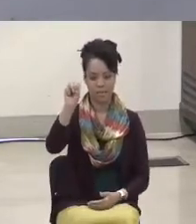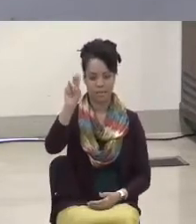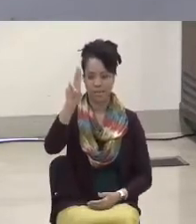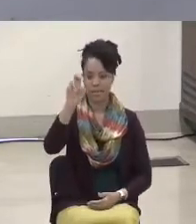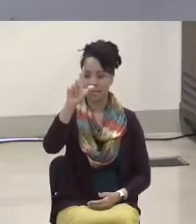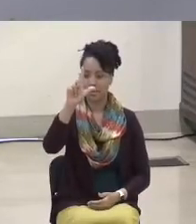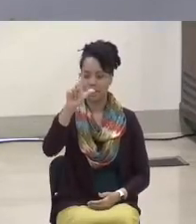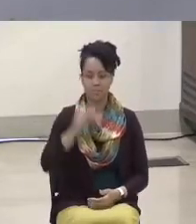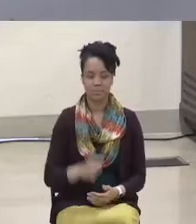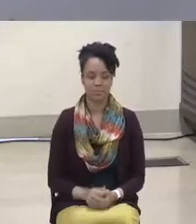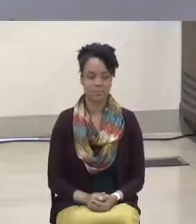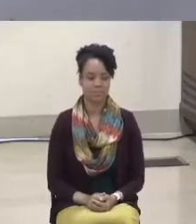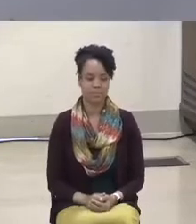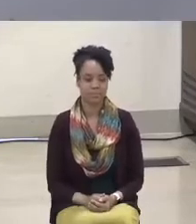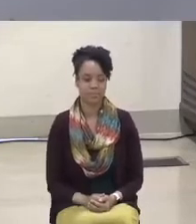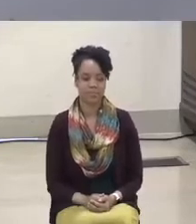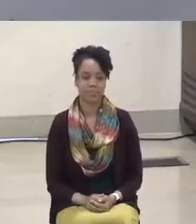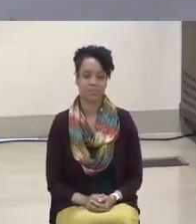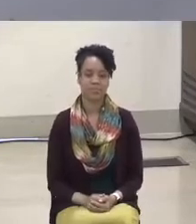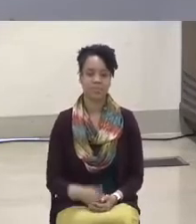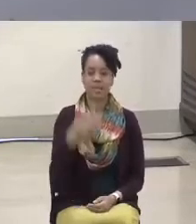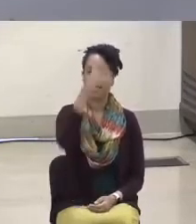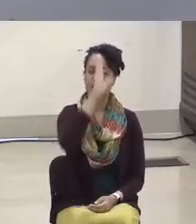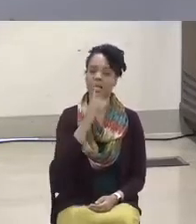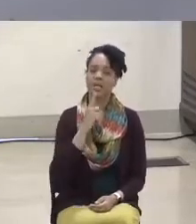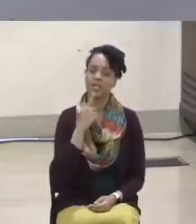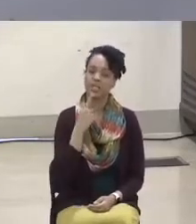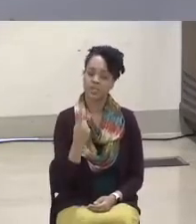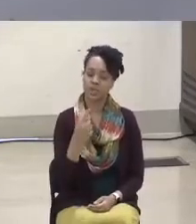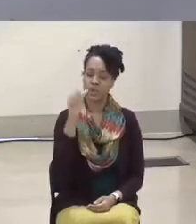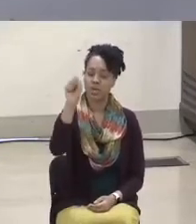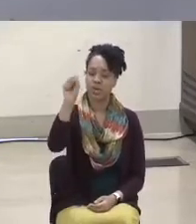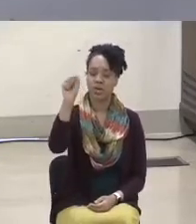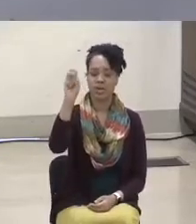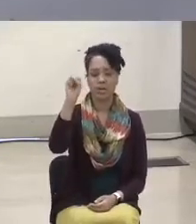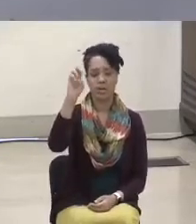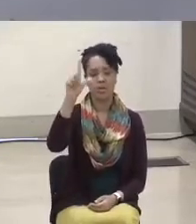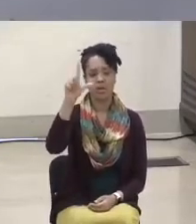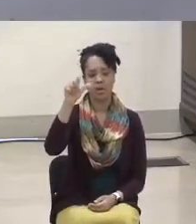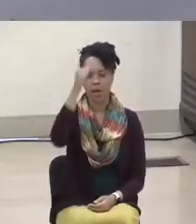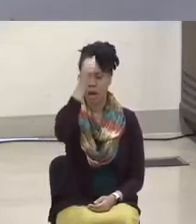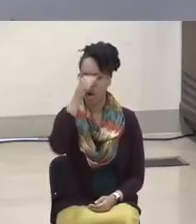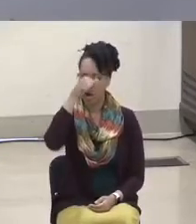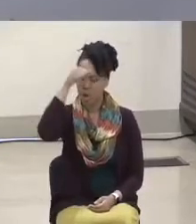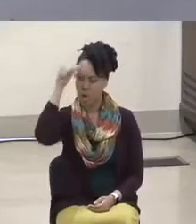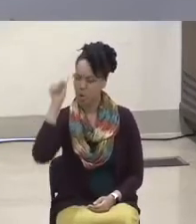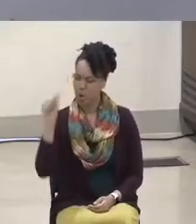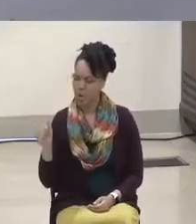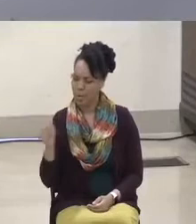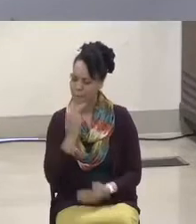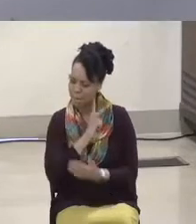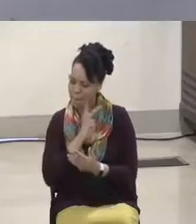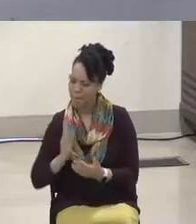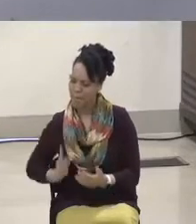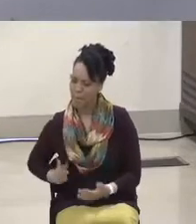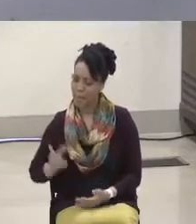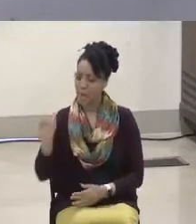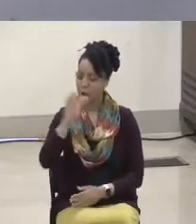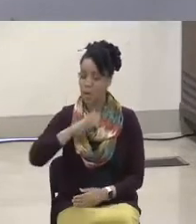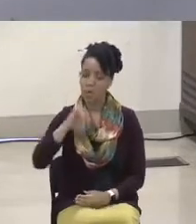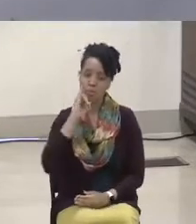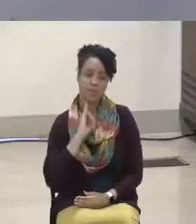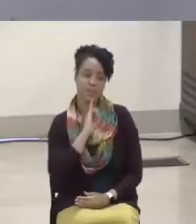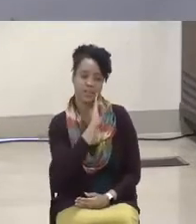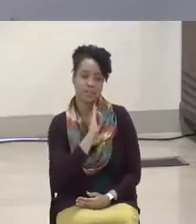o presenta a David delante de Samuel, God told Samuel to anoint him king over Israel. Dios le dice a Samuel